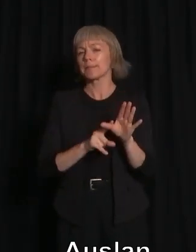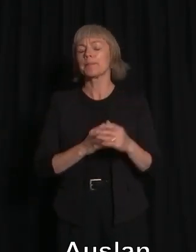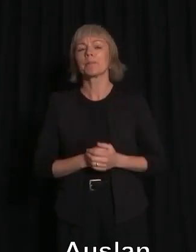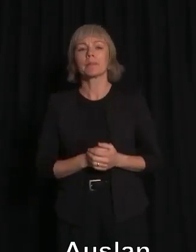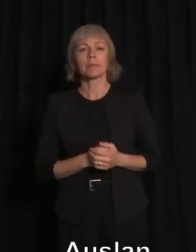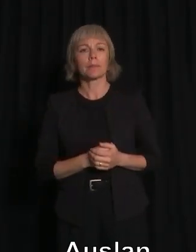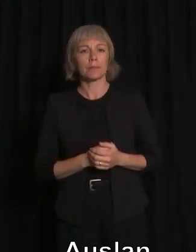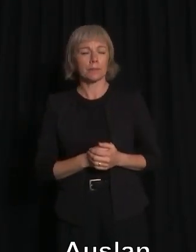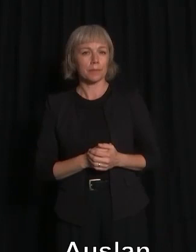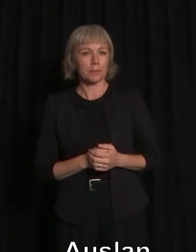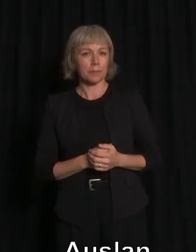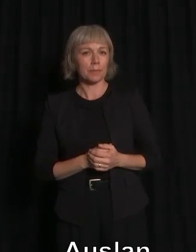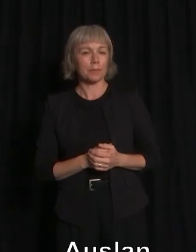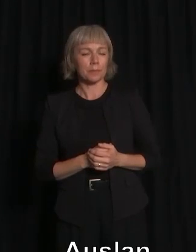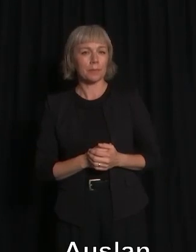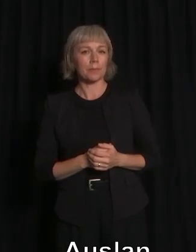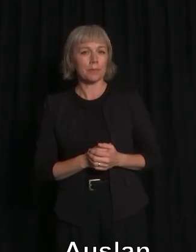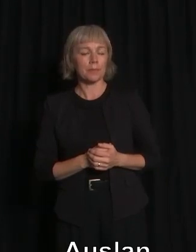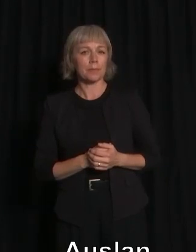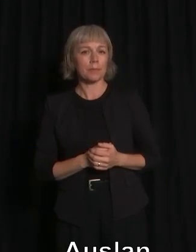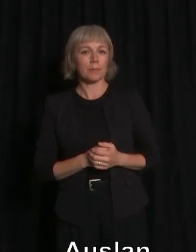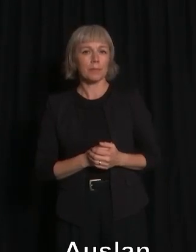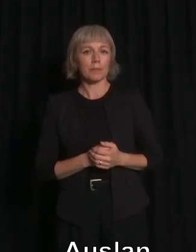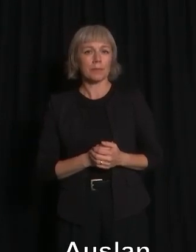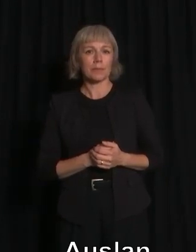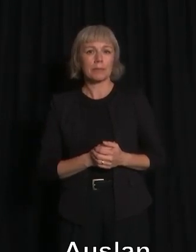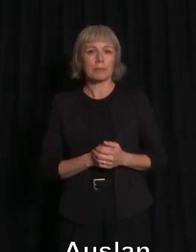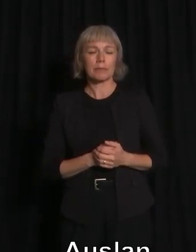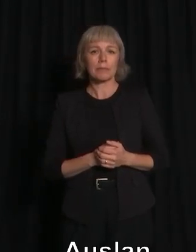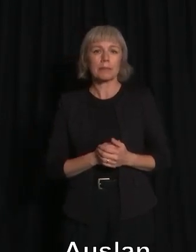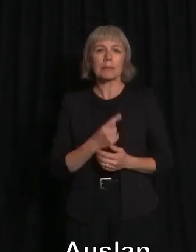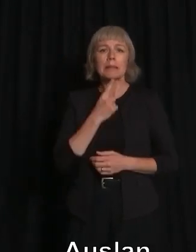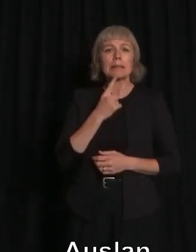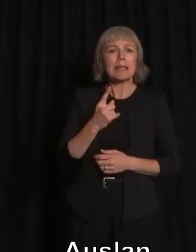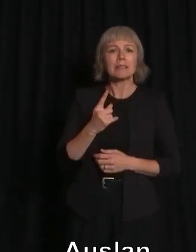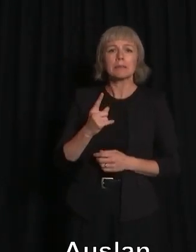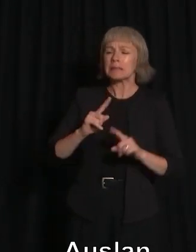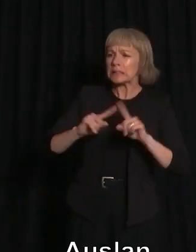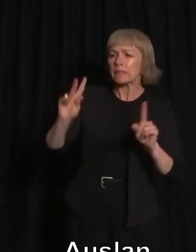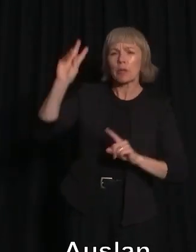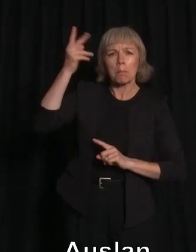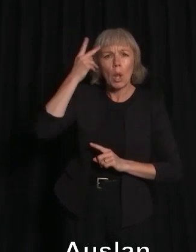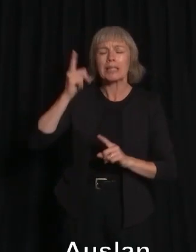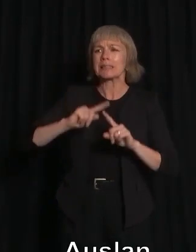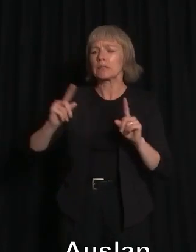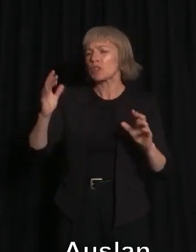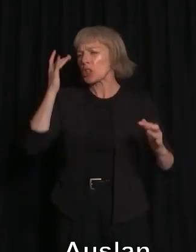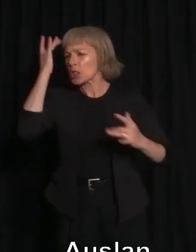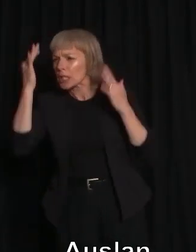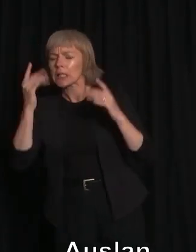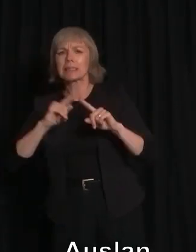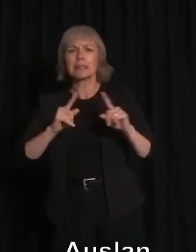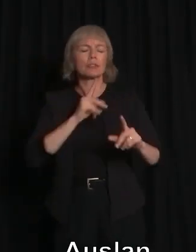that matters politically is not the gap between the brain and the tongue, but between victims and their